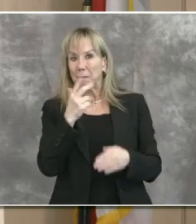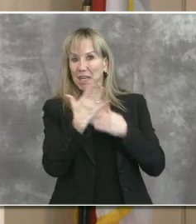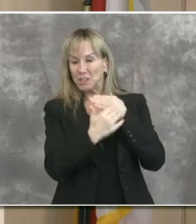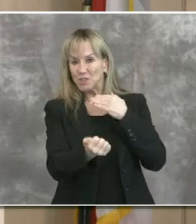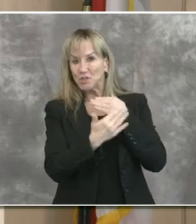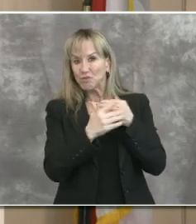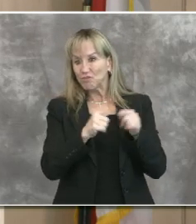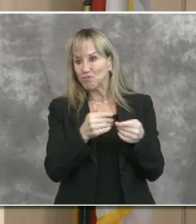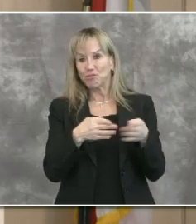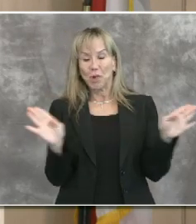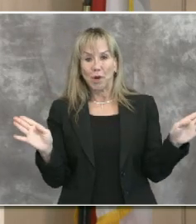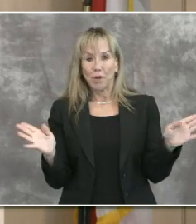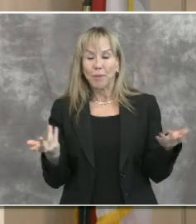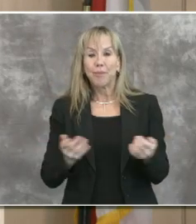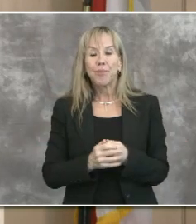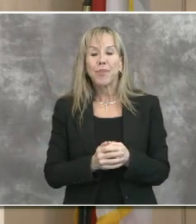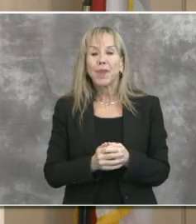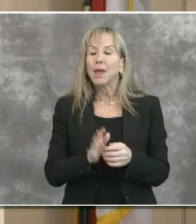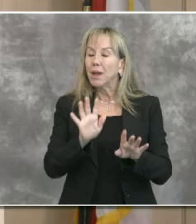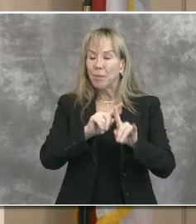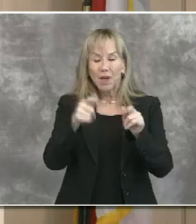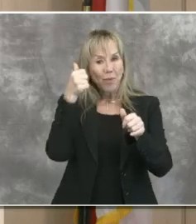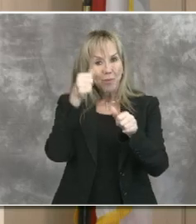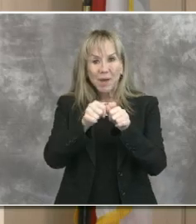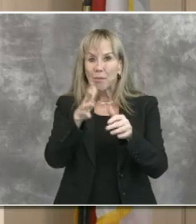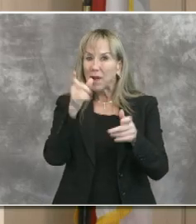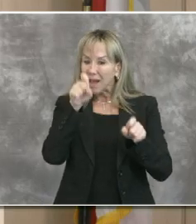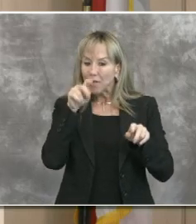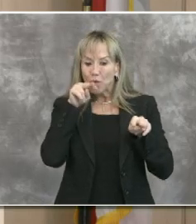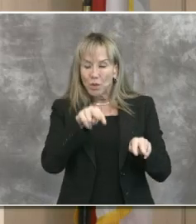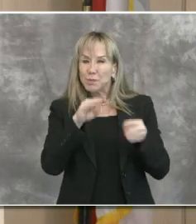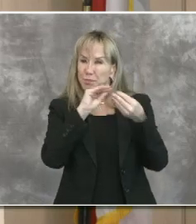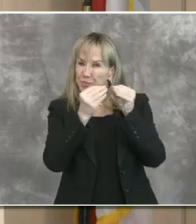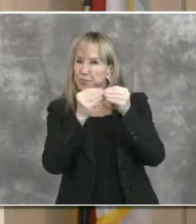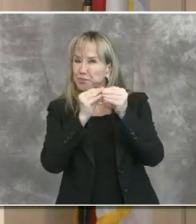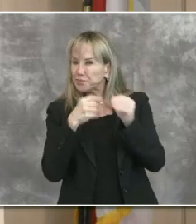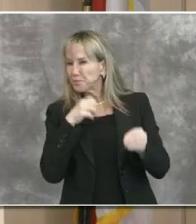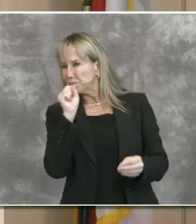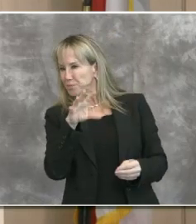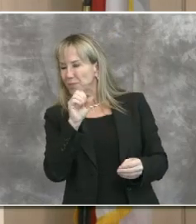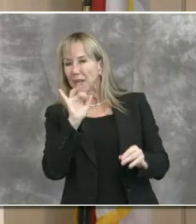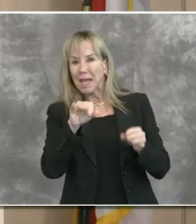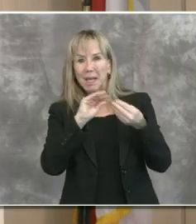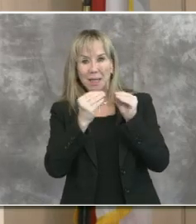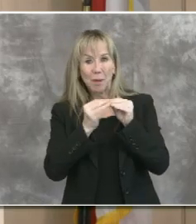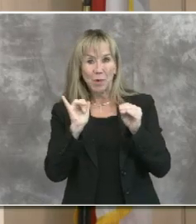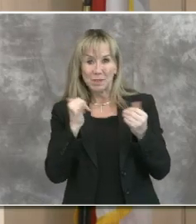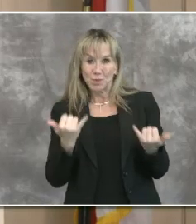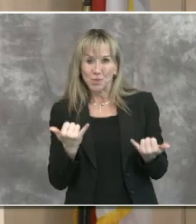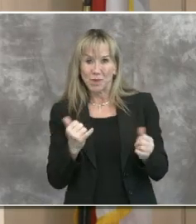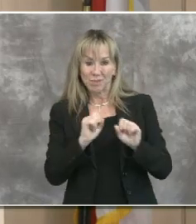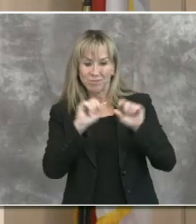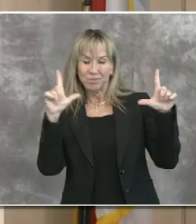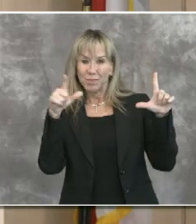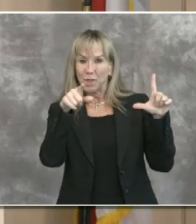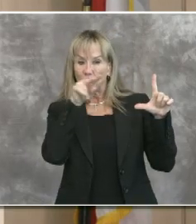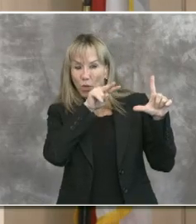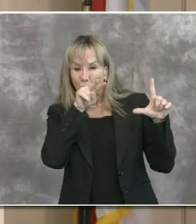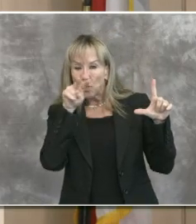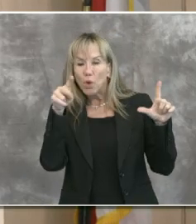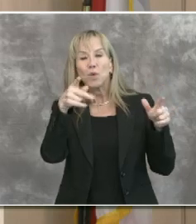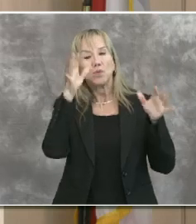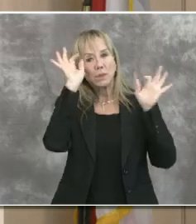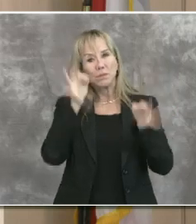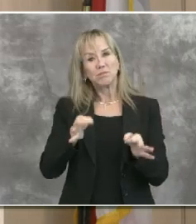again, we have to look at the metrics that I've shared with you today, and we will determine next